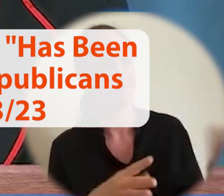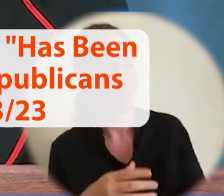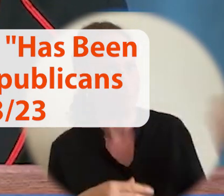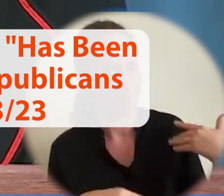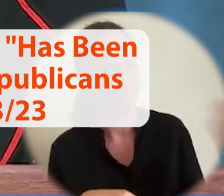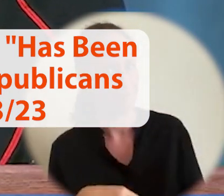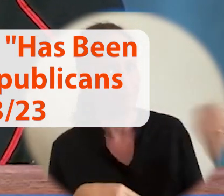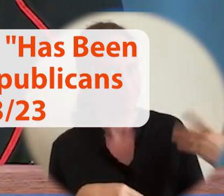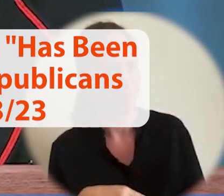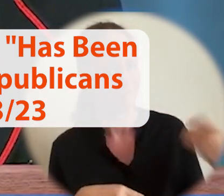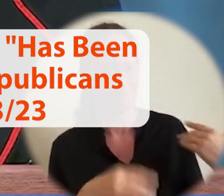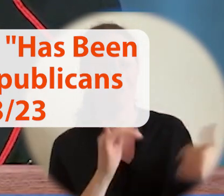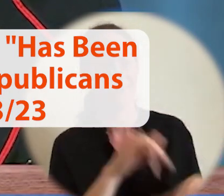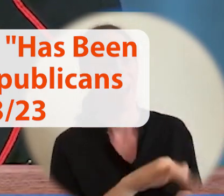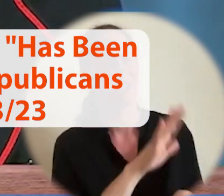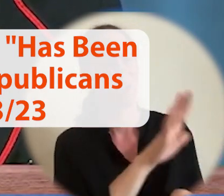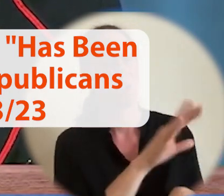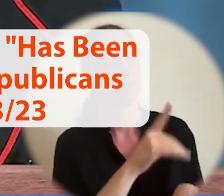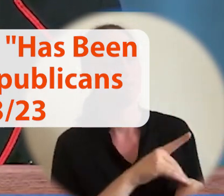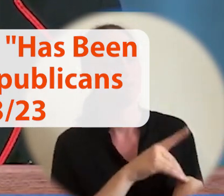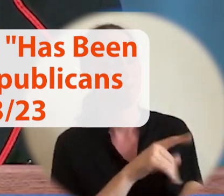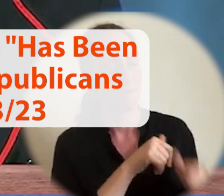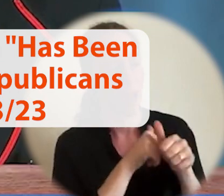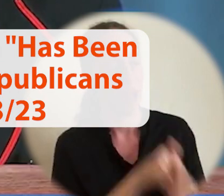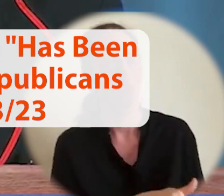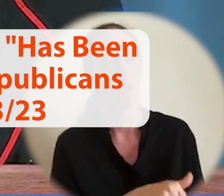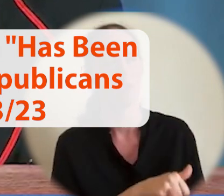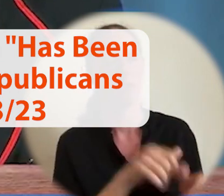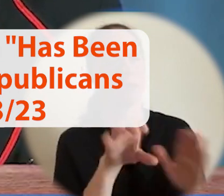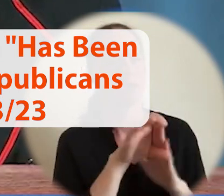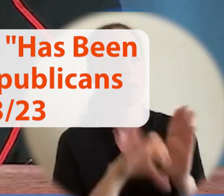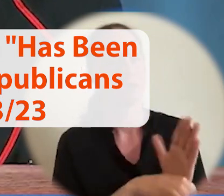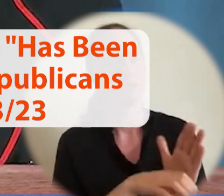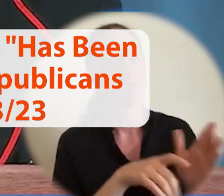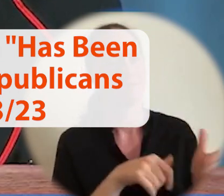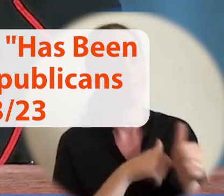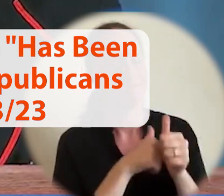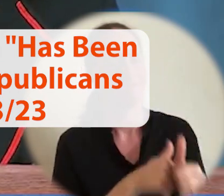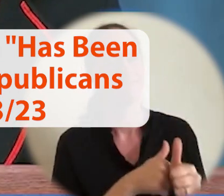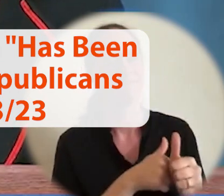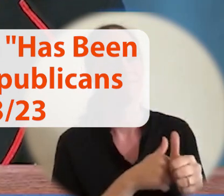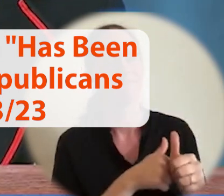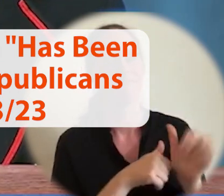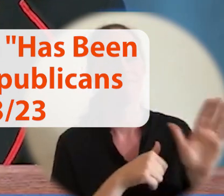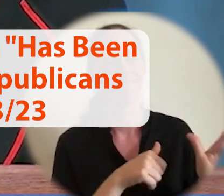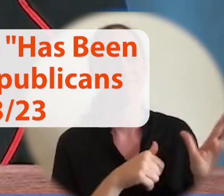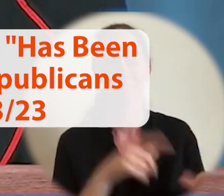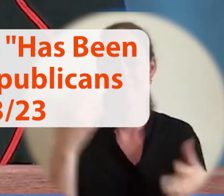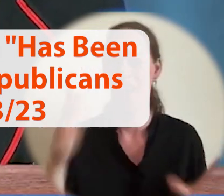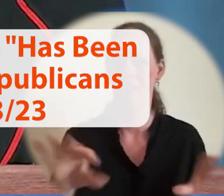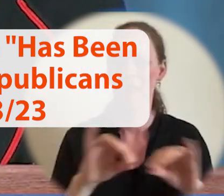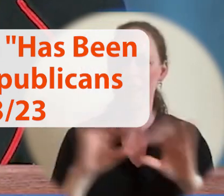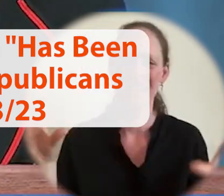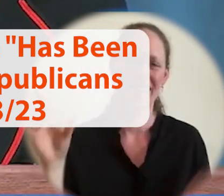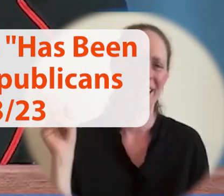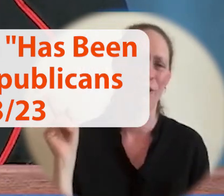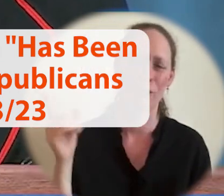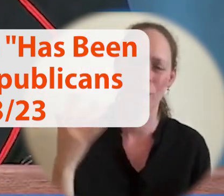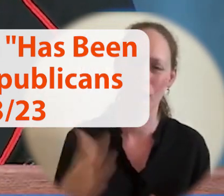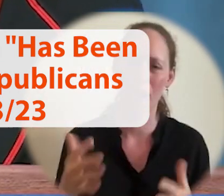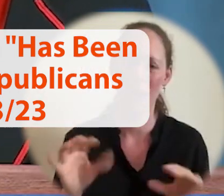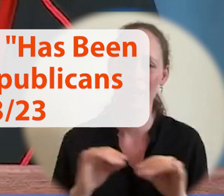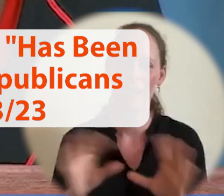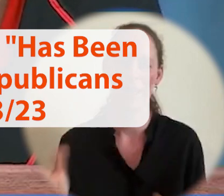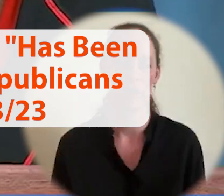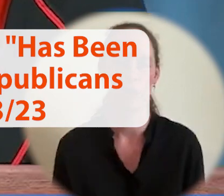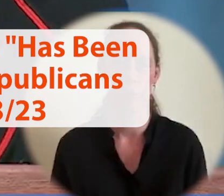their constitutional duty. That is something that we have been clear on. That is something that the president specifically has been clear on. And so I'll just leave it